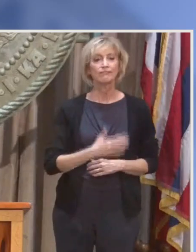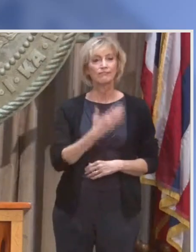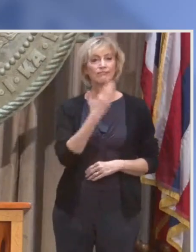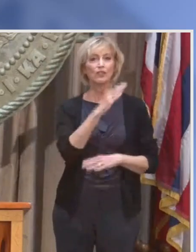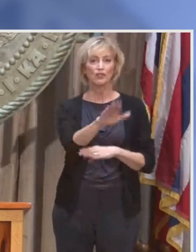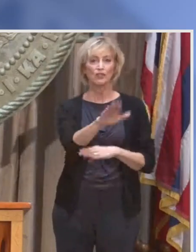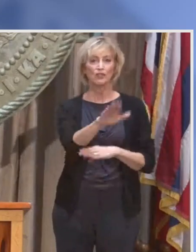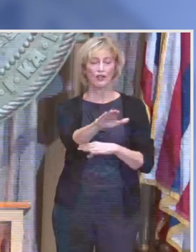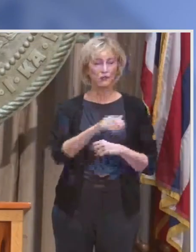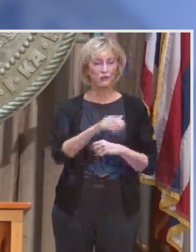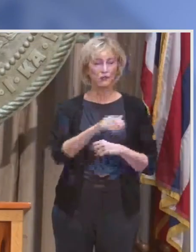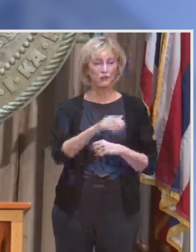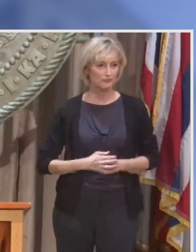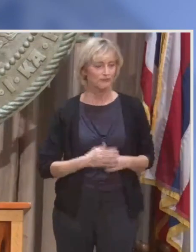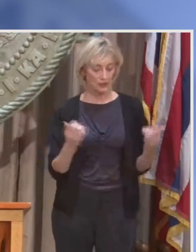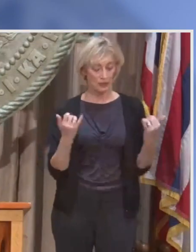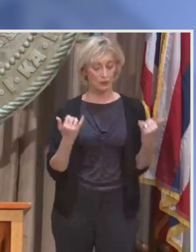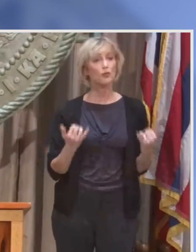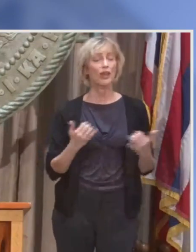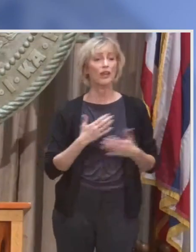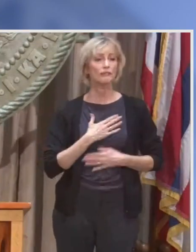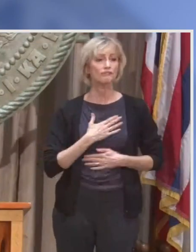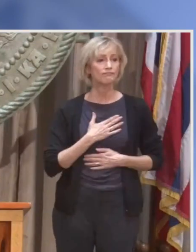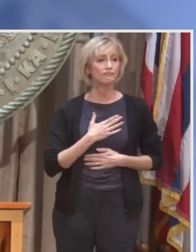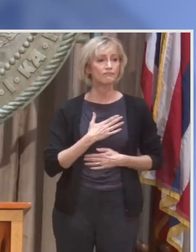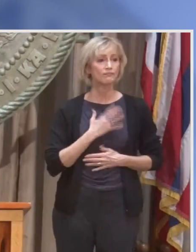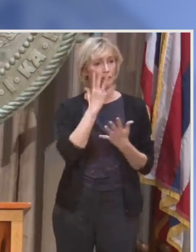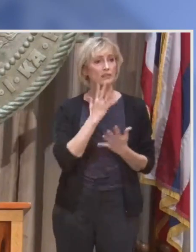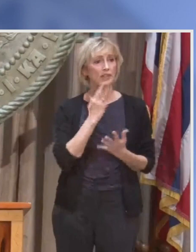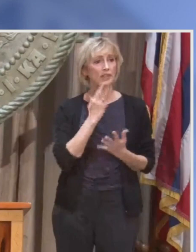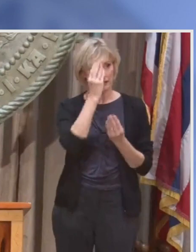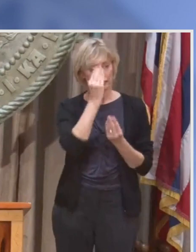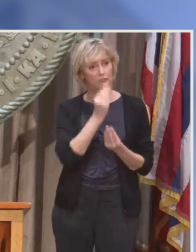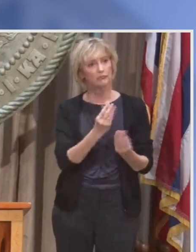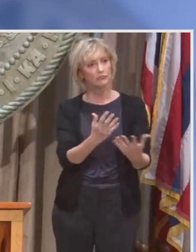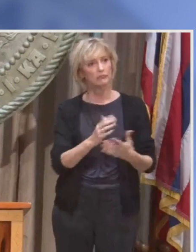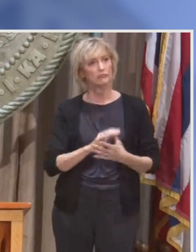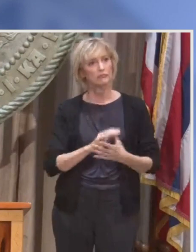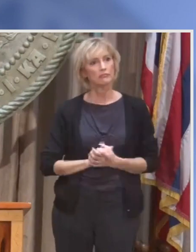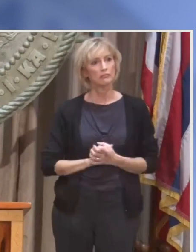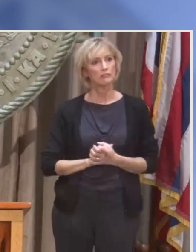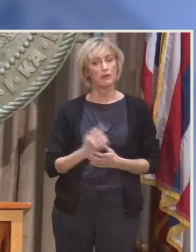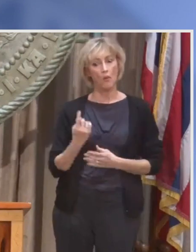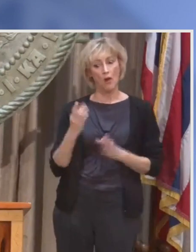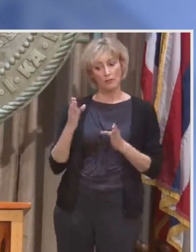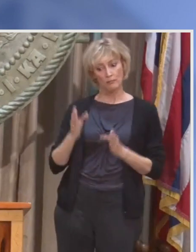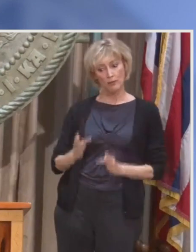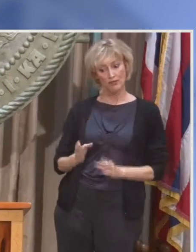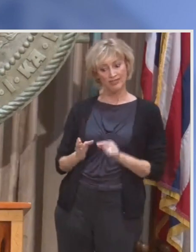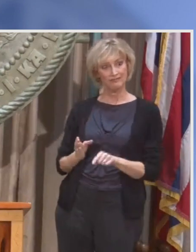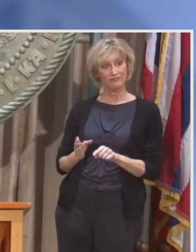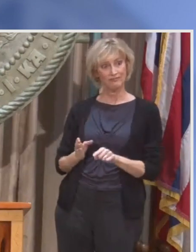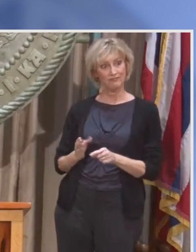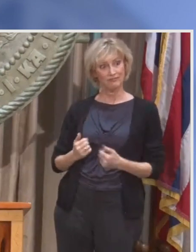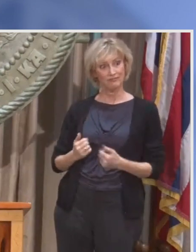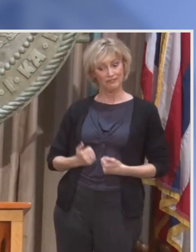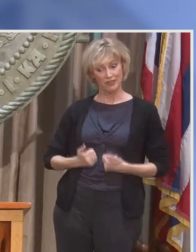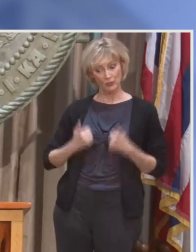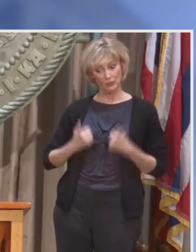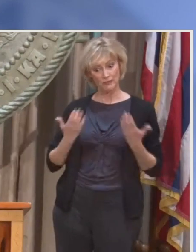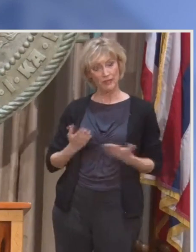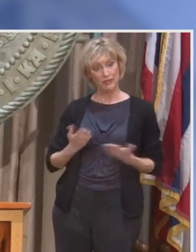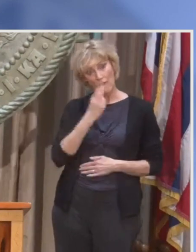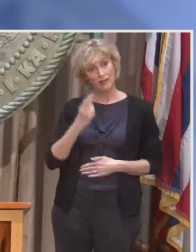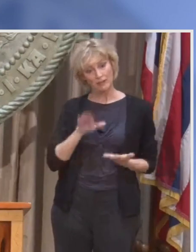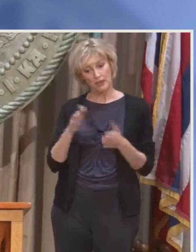Good afternoon. Today, I'm saddened to inform you that one of our own, a Hawaii resident, passed away